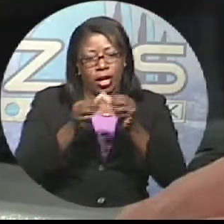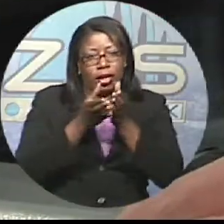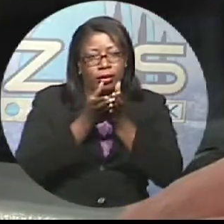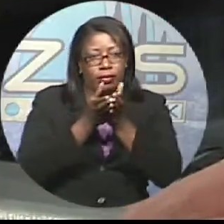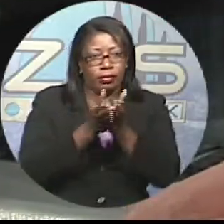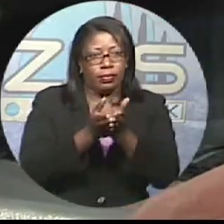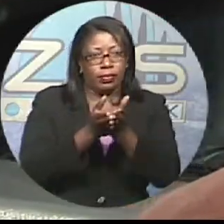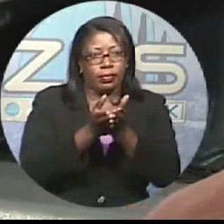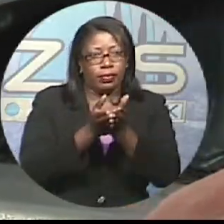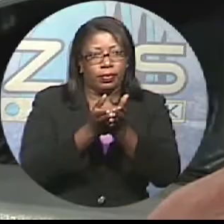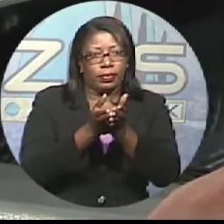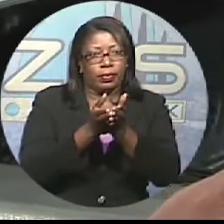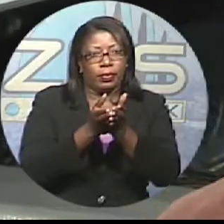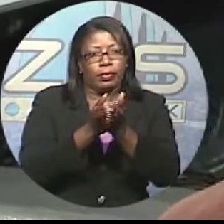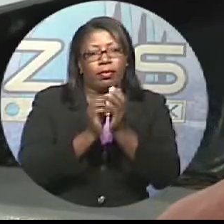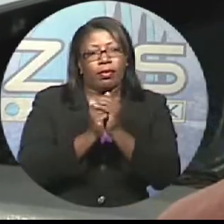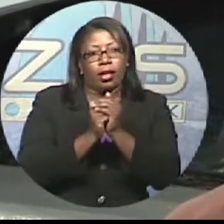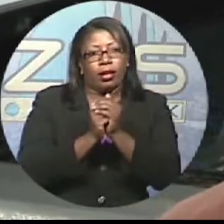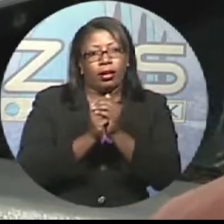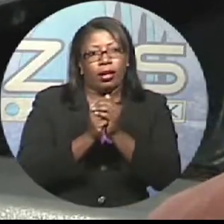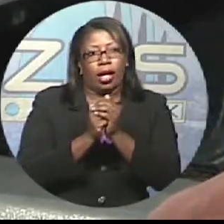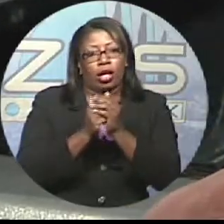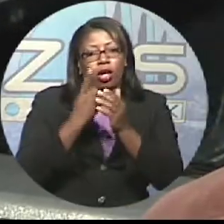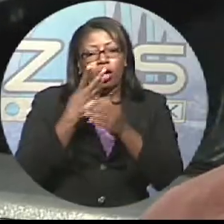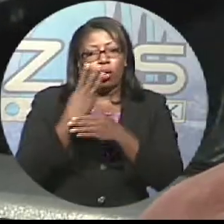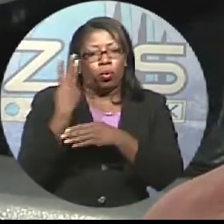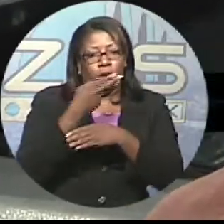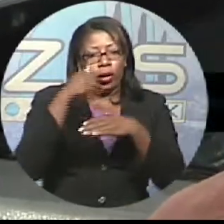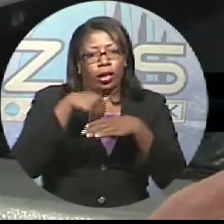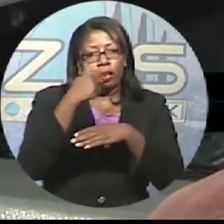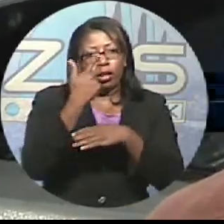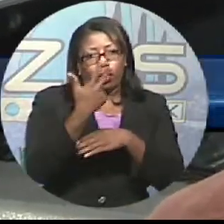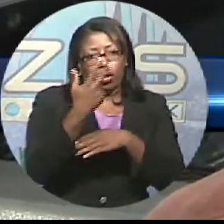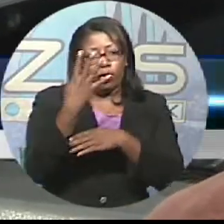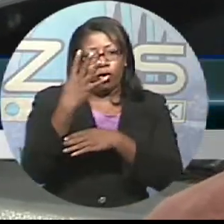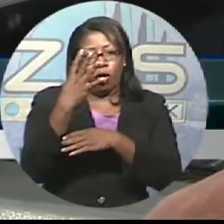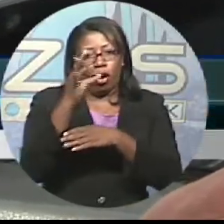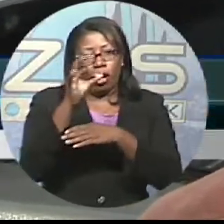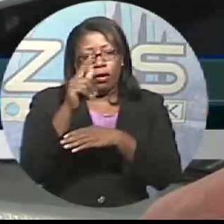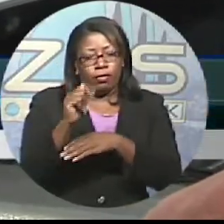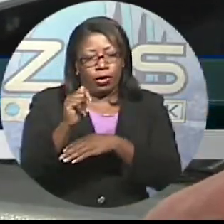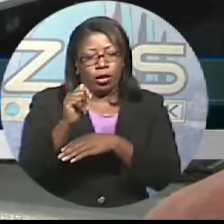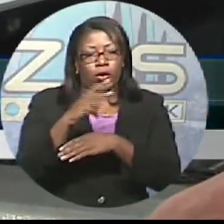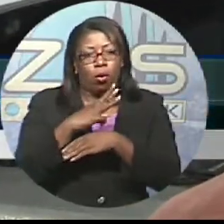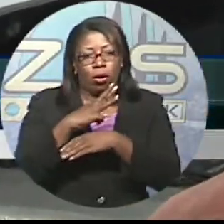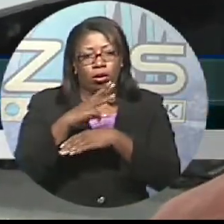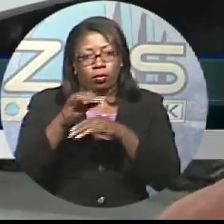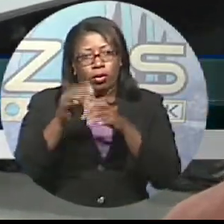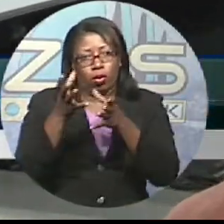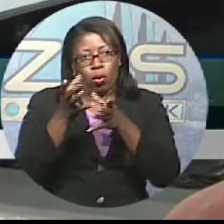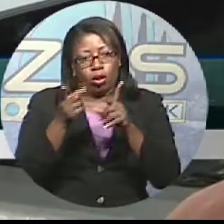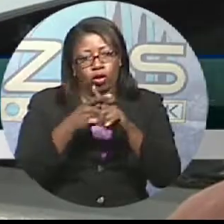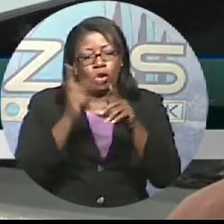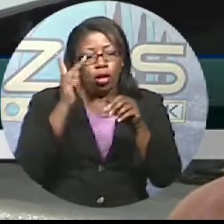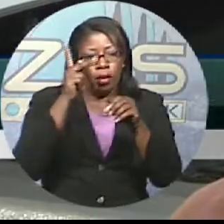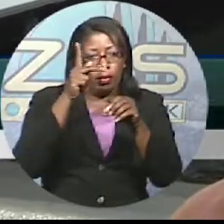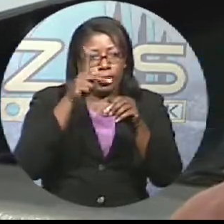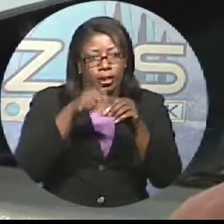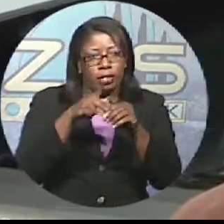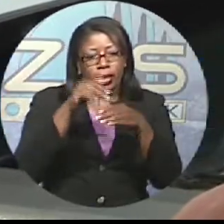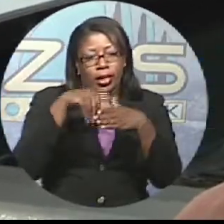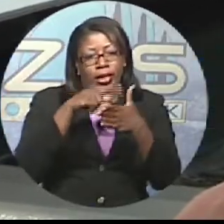sea was about 3 to 4 feet, but we made it. We promised that we wanted to participate in